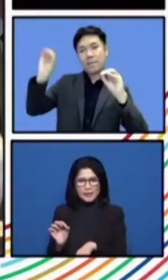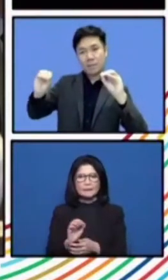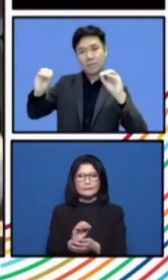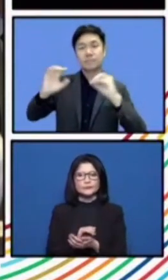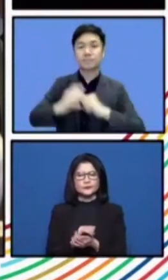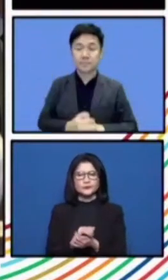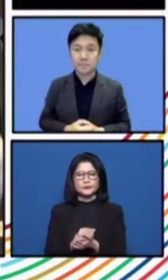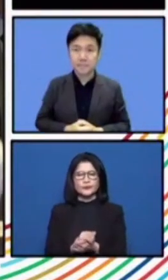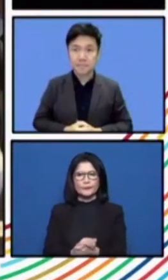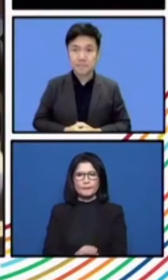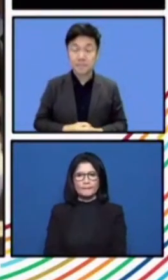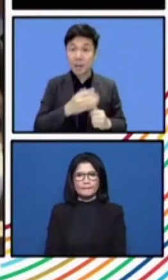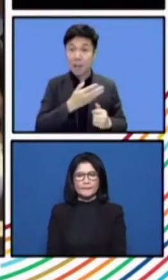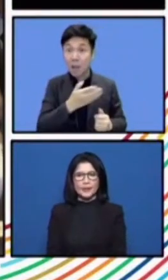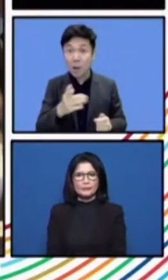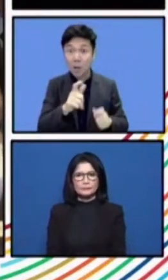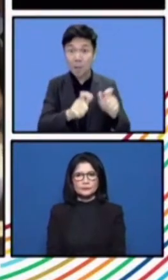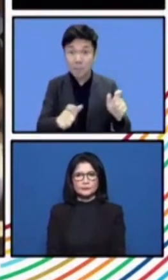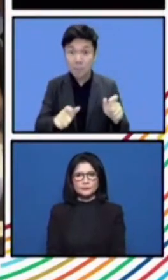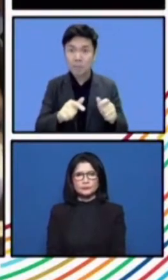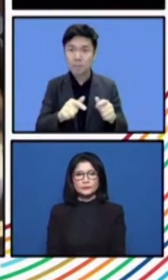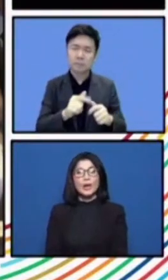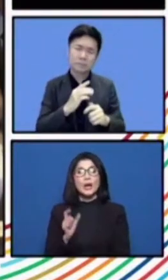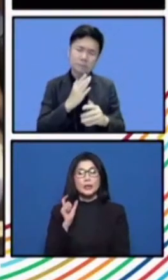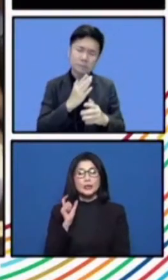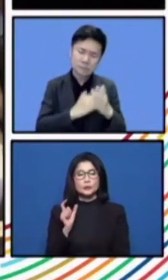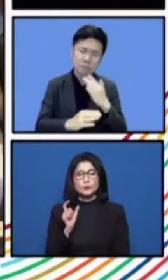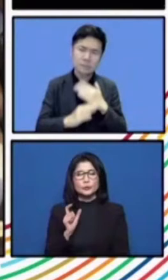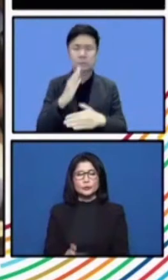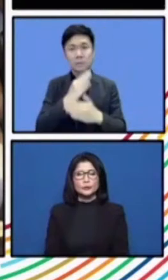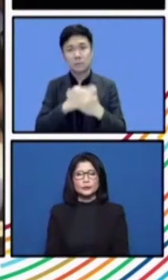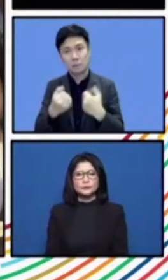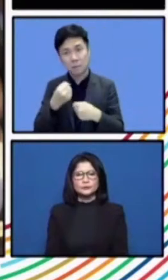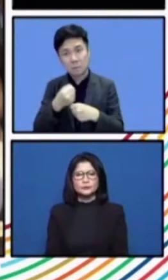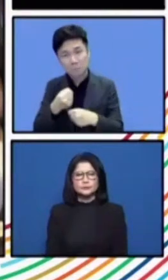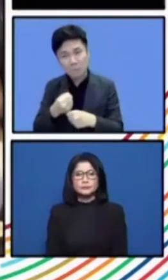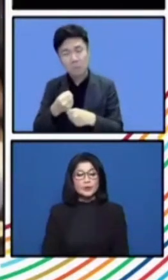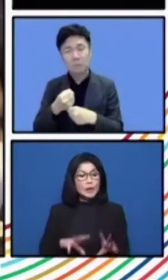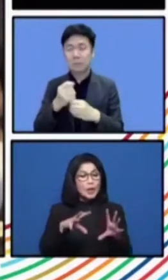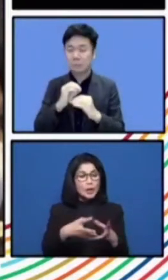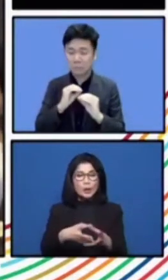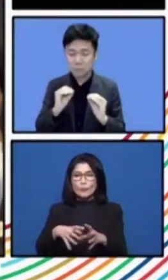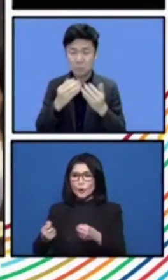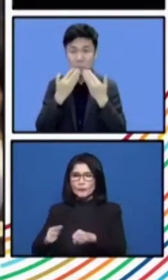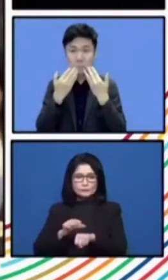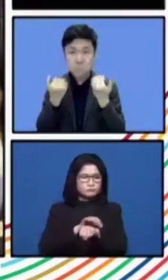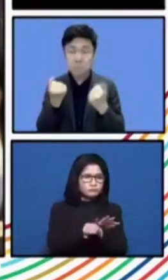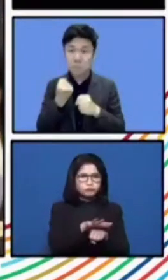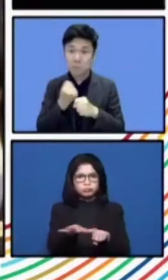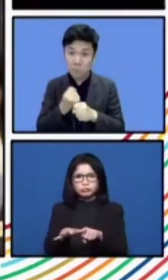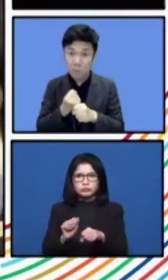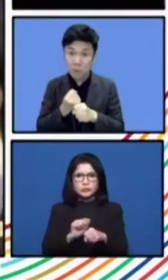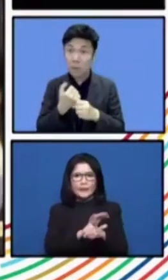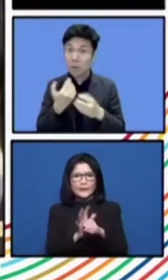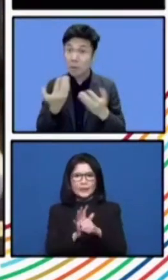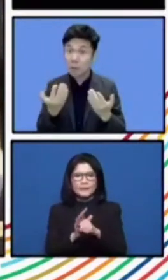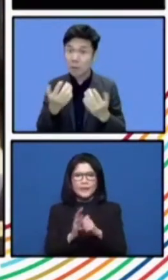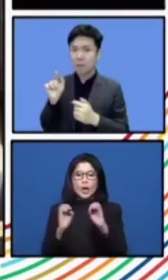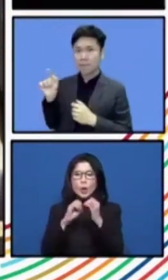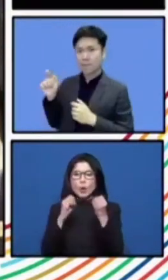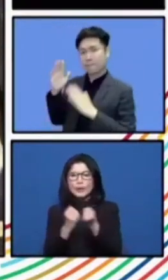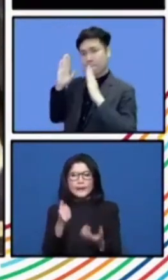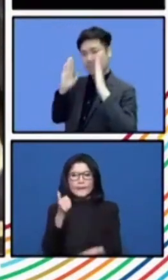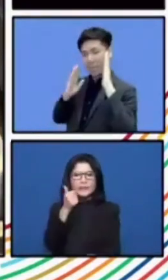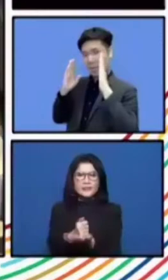people with difficulties whose income were affected by the pandemic the Social Security organizations has provided